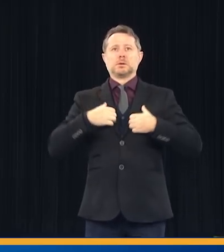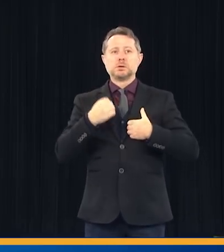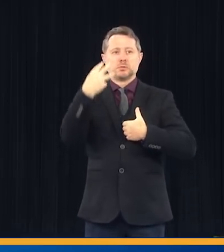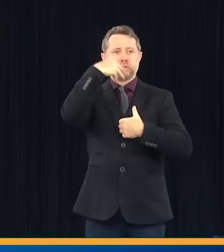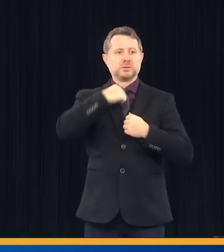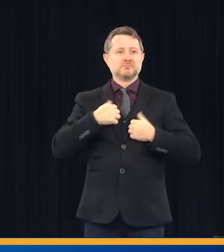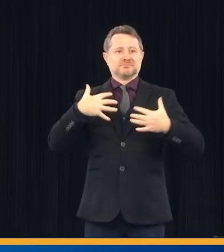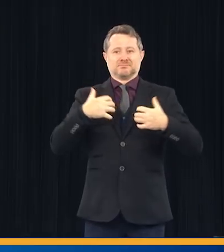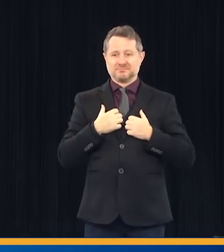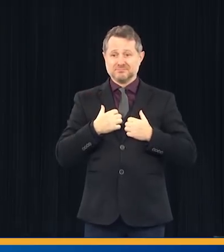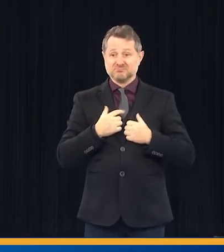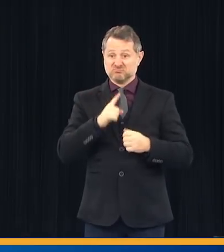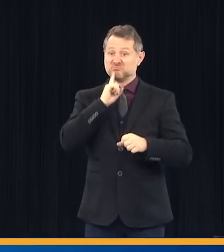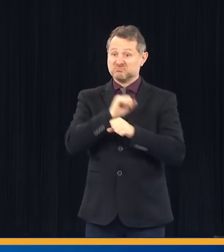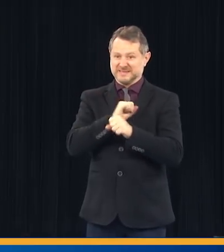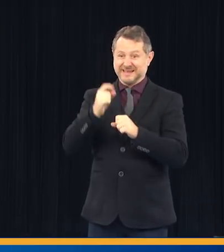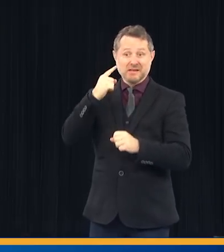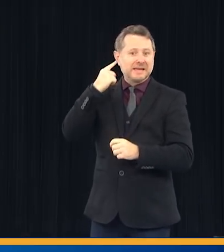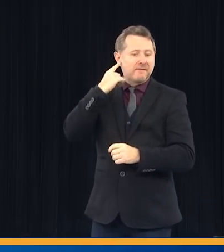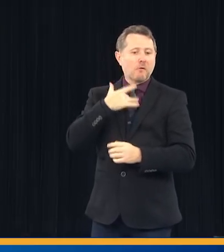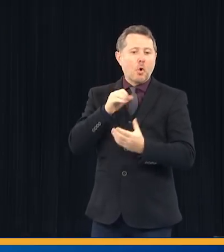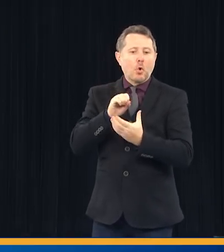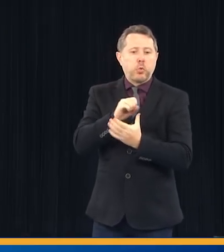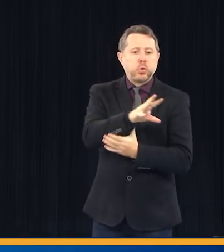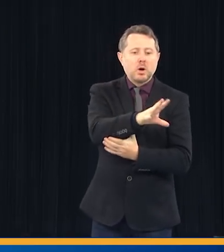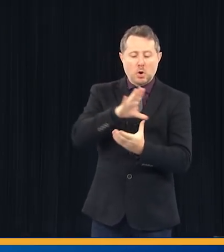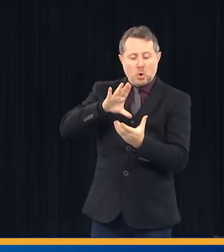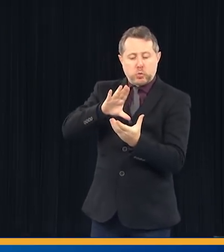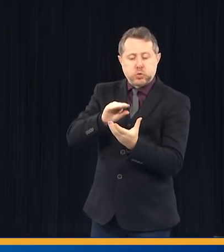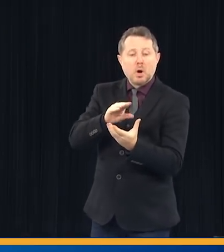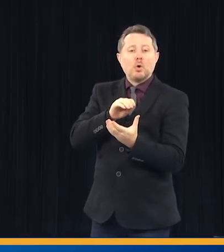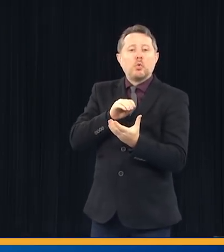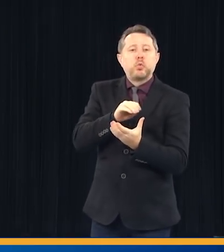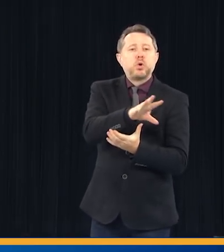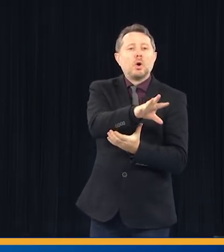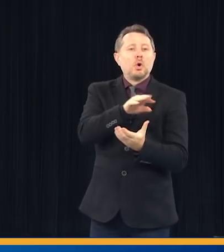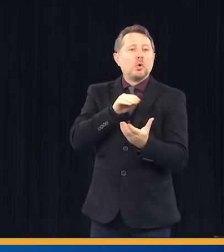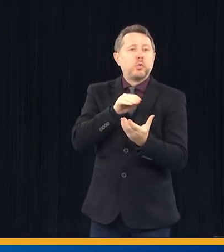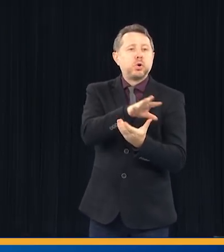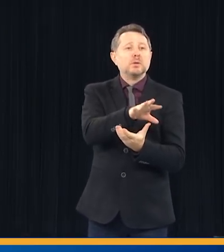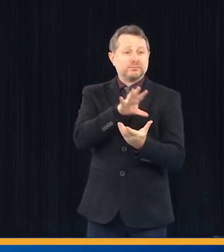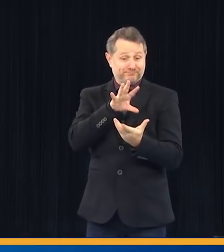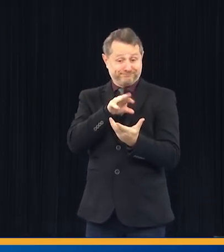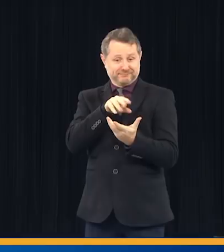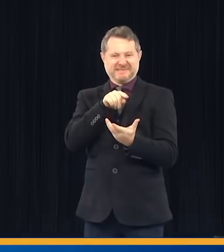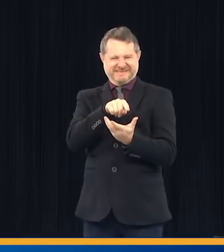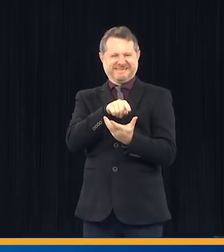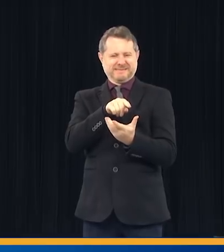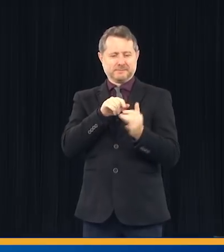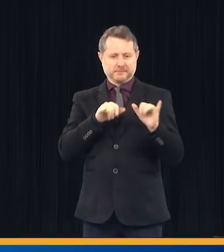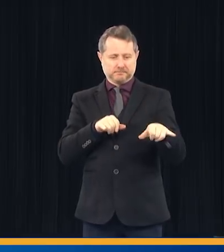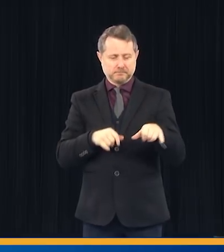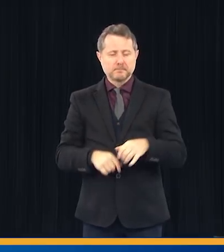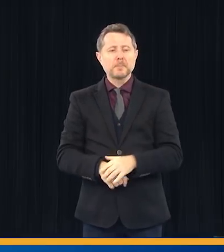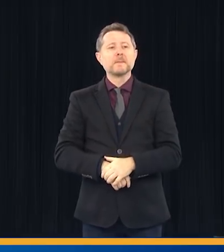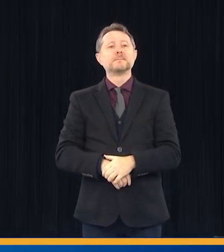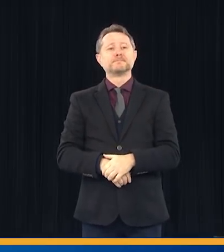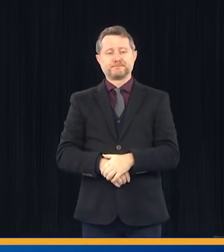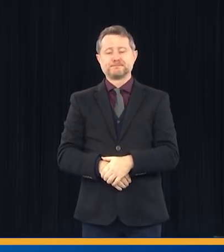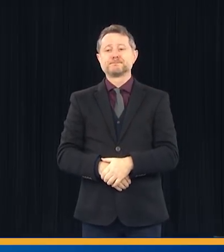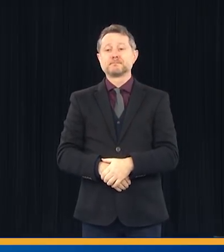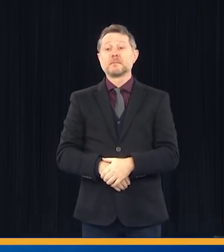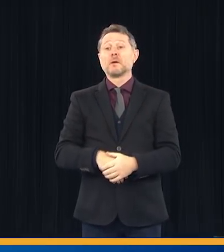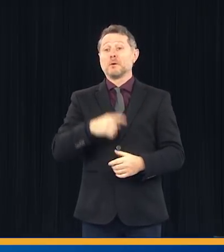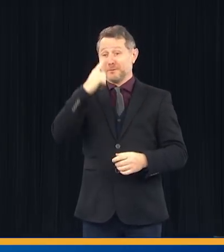squeezes the ventilator, the bag, continuously. This looks